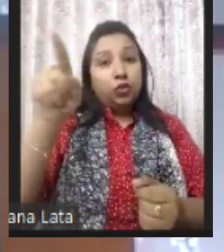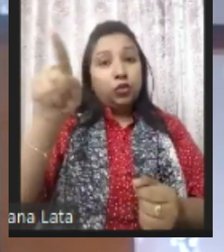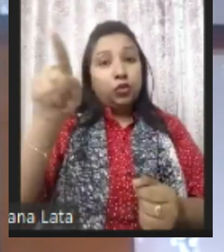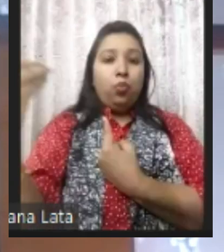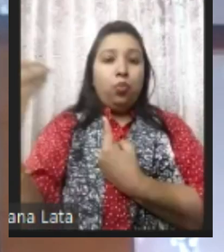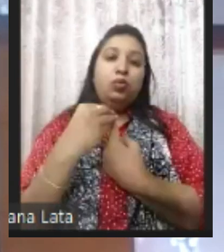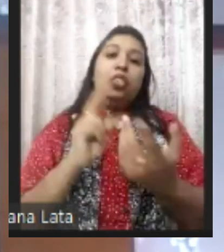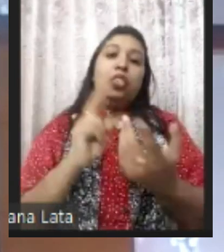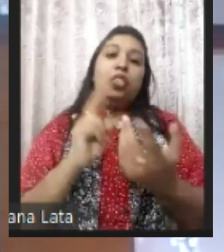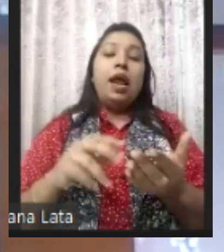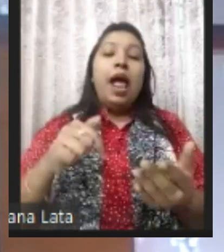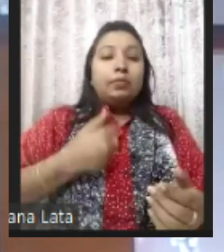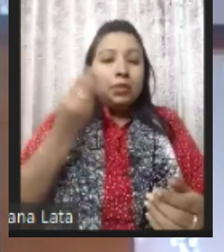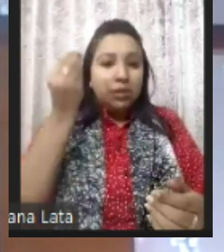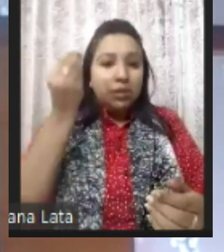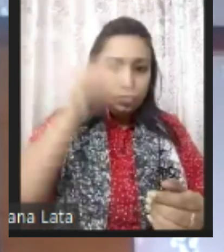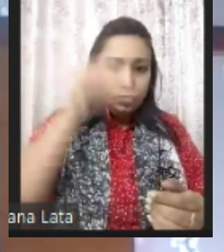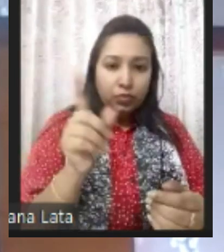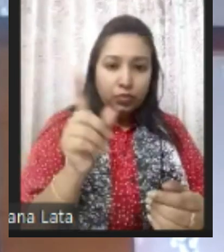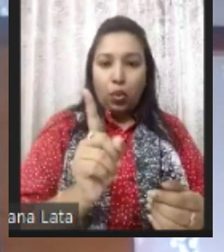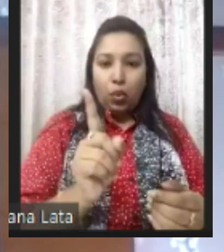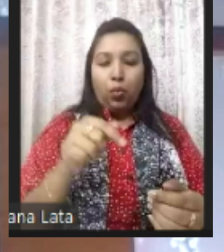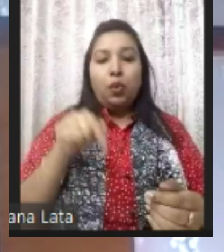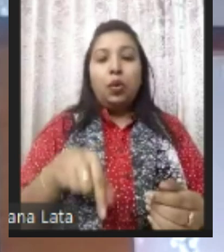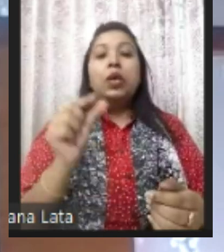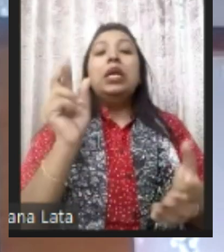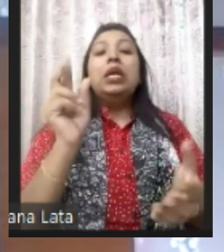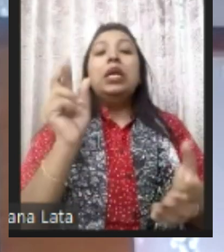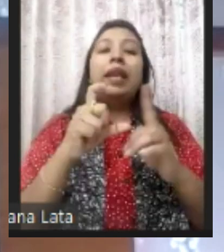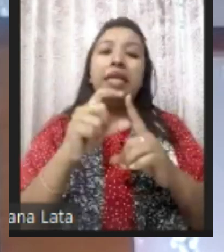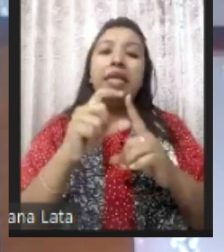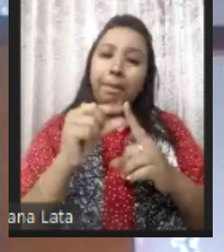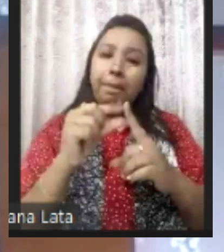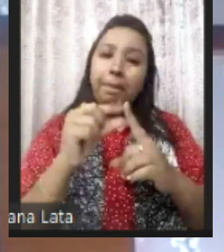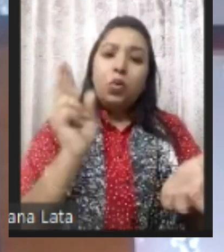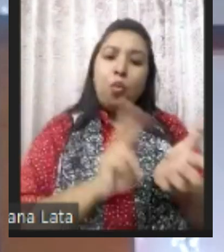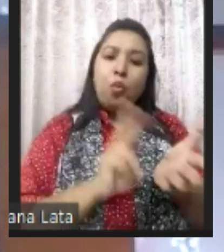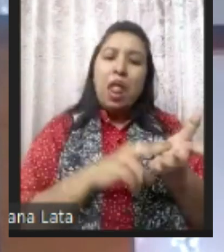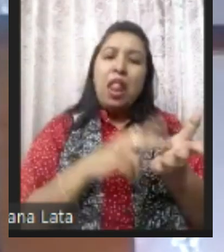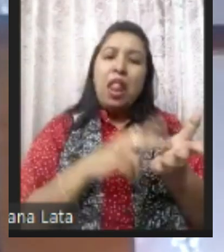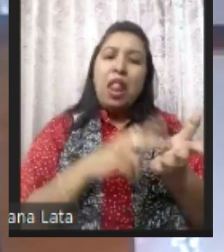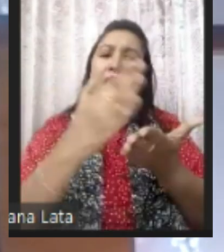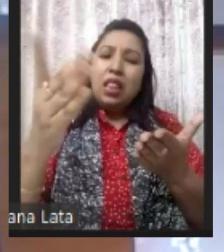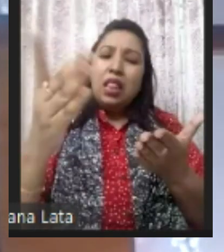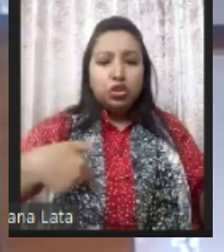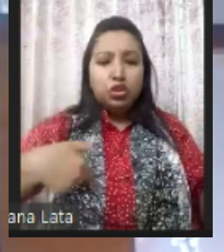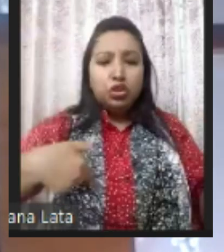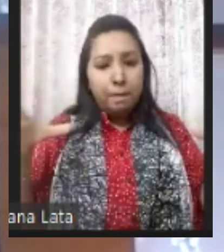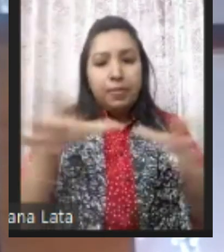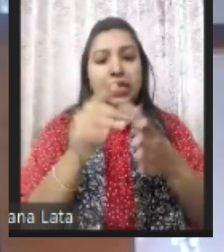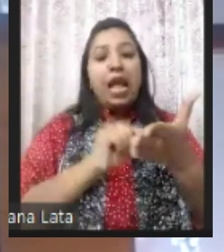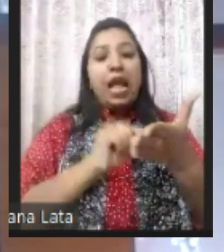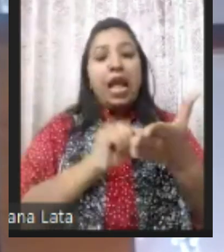UN system, the UNDP can work. UNDP as UNDP is as an agency